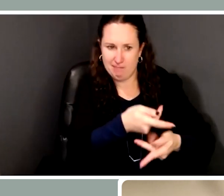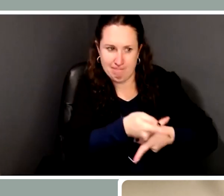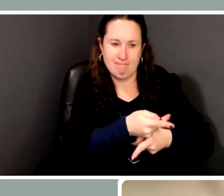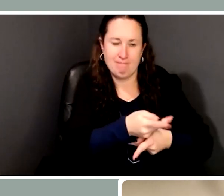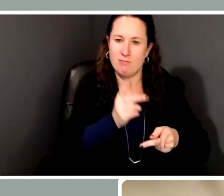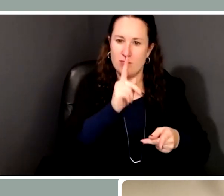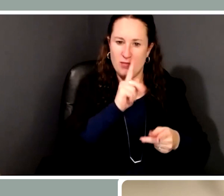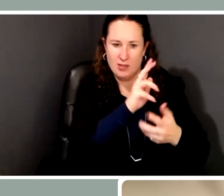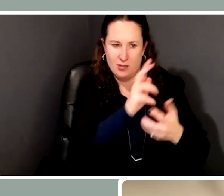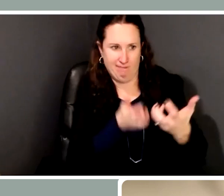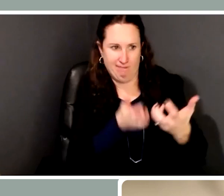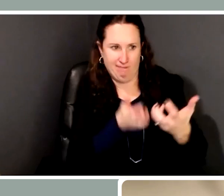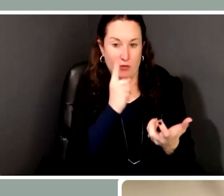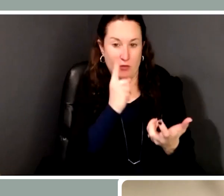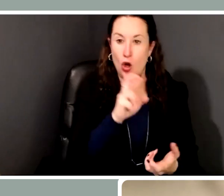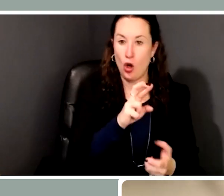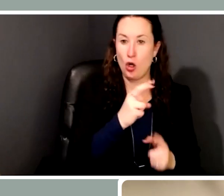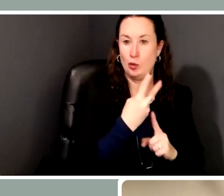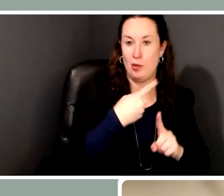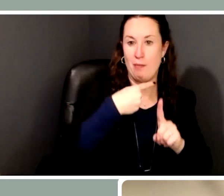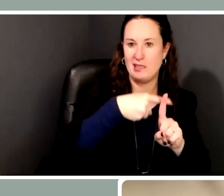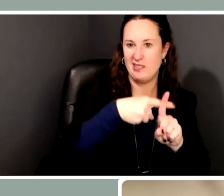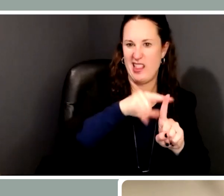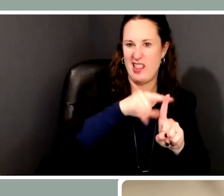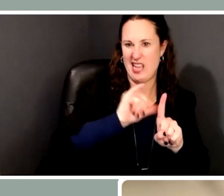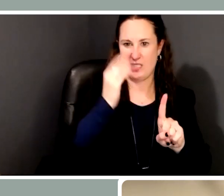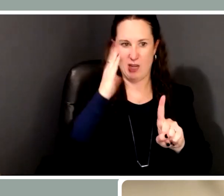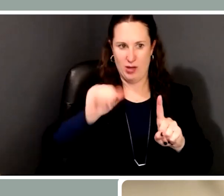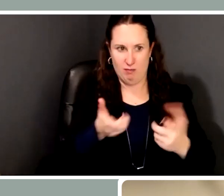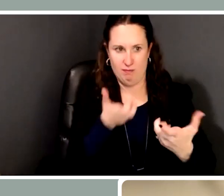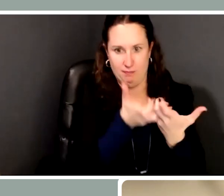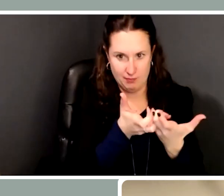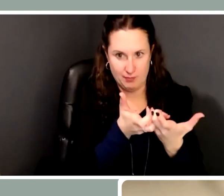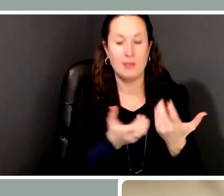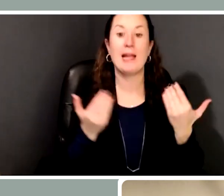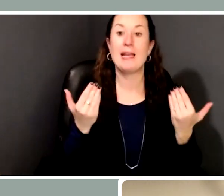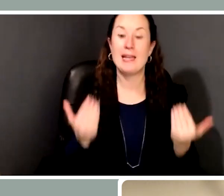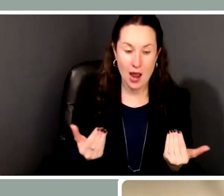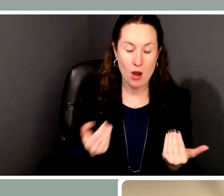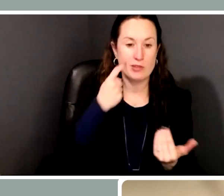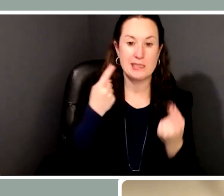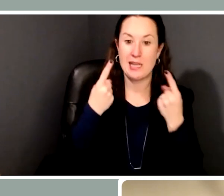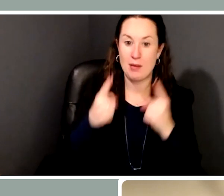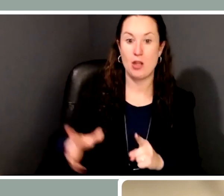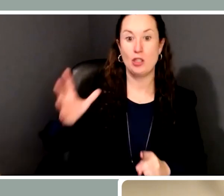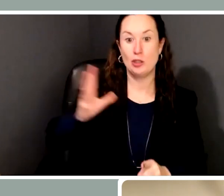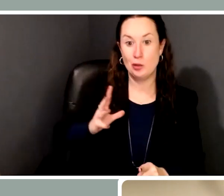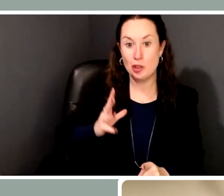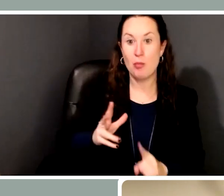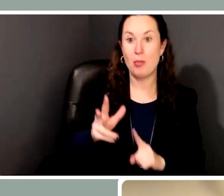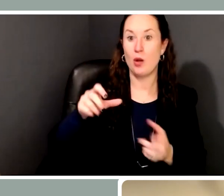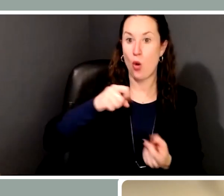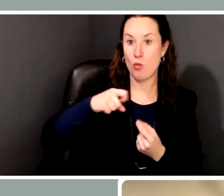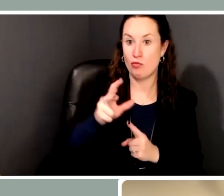towards the HER2 positivity. Okay. But now what's happened for both what used to be hormone receptor positive, HER2